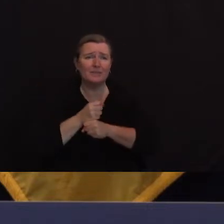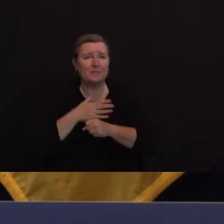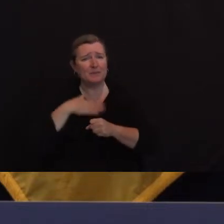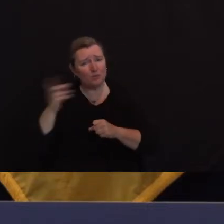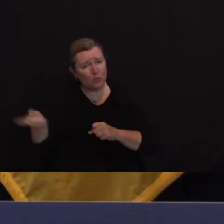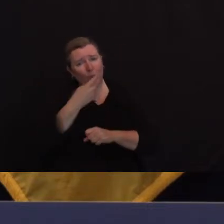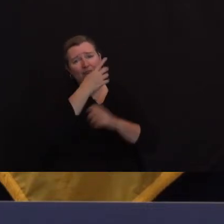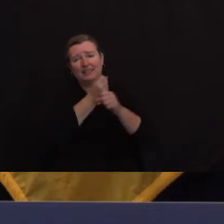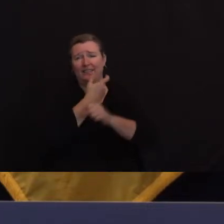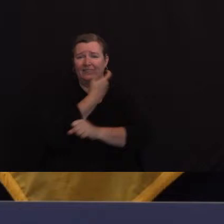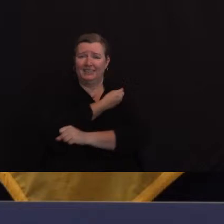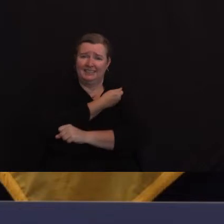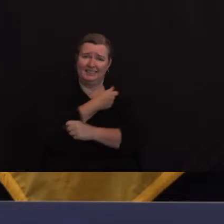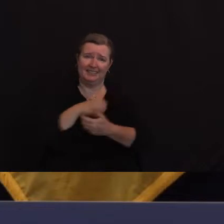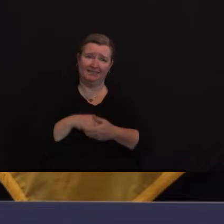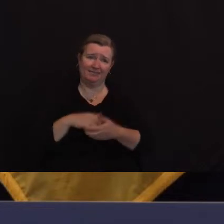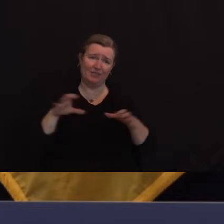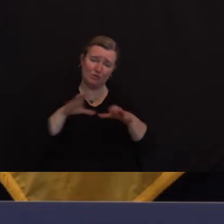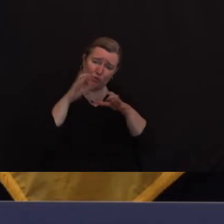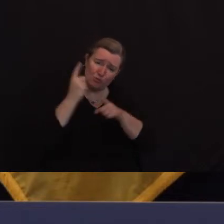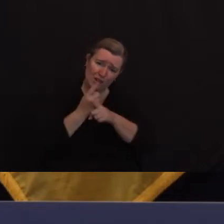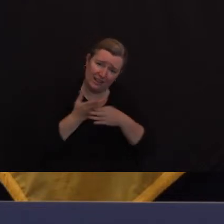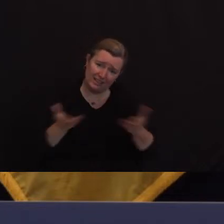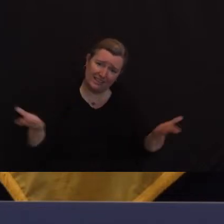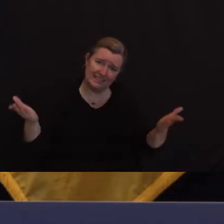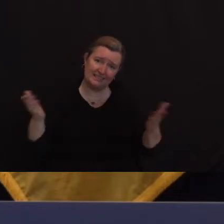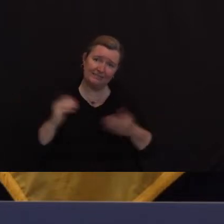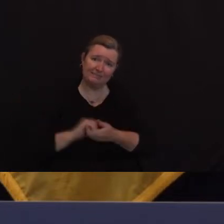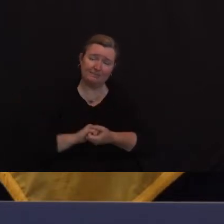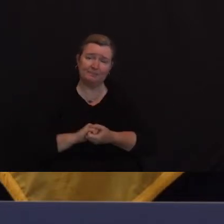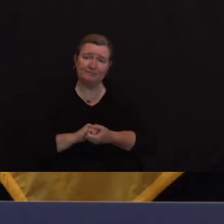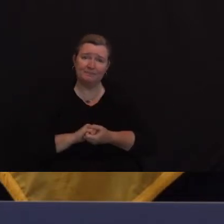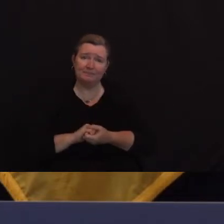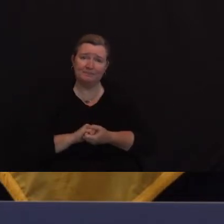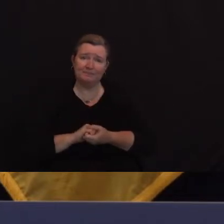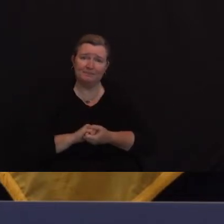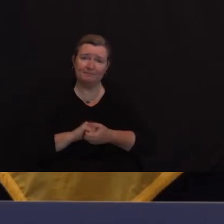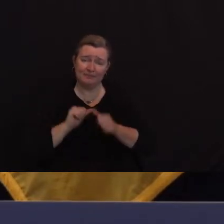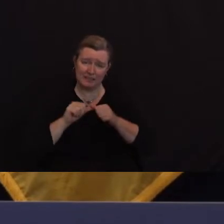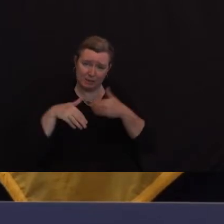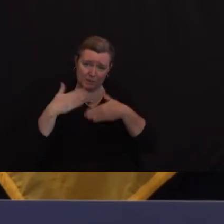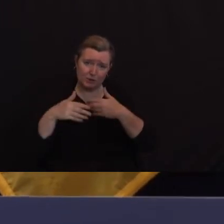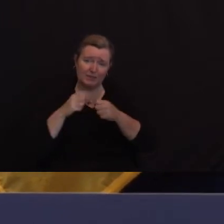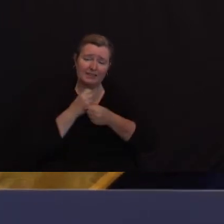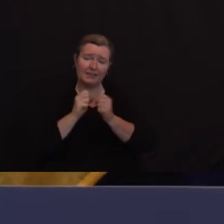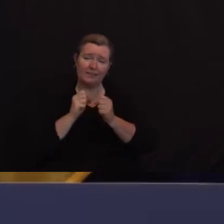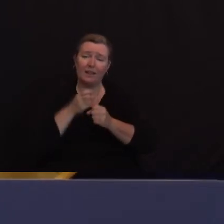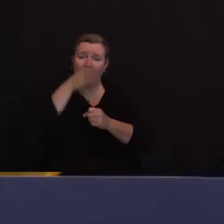thing as you have been doing by the millions. And stay safe. God bless. We'll see you soon.